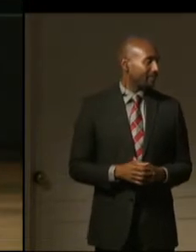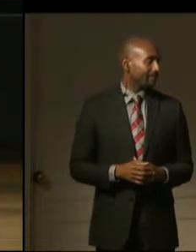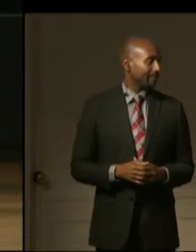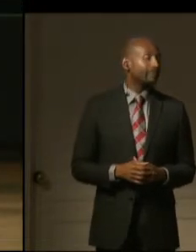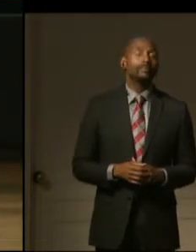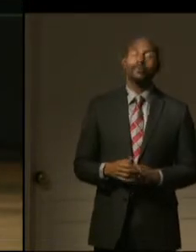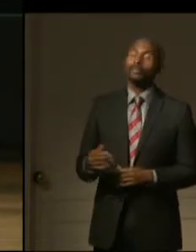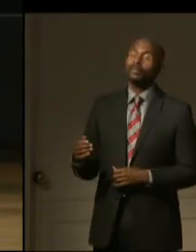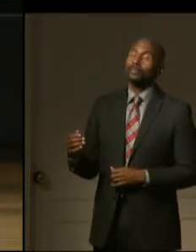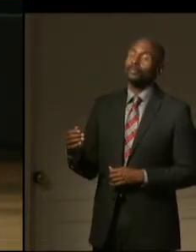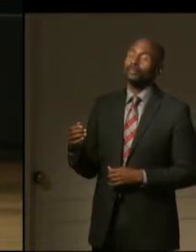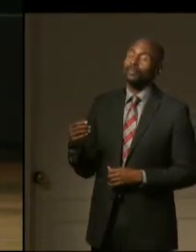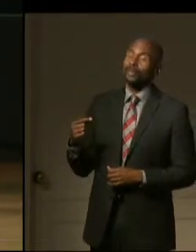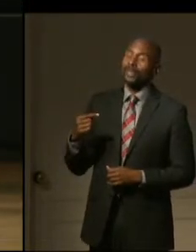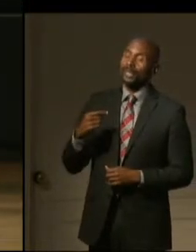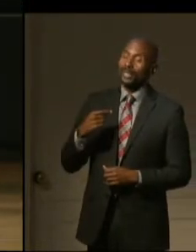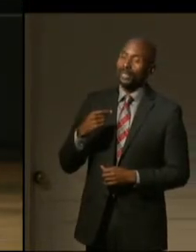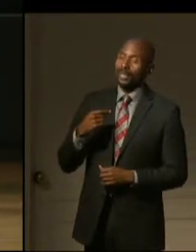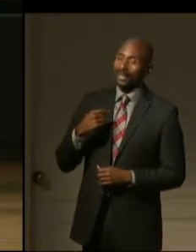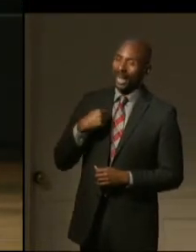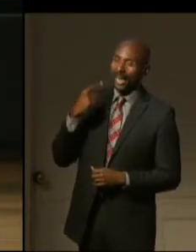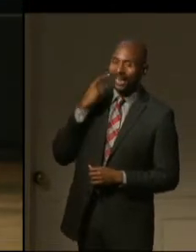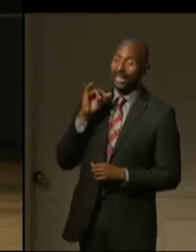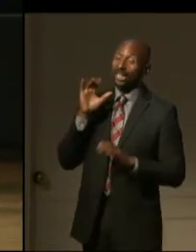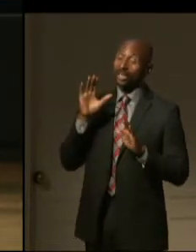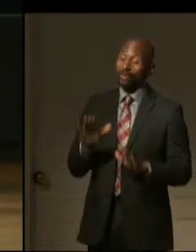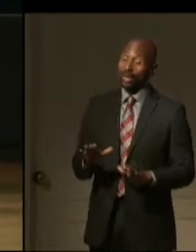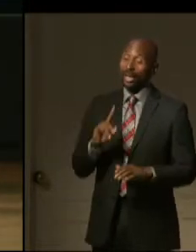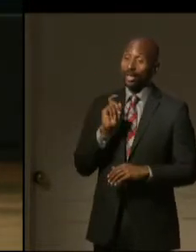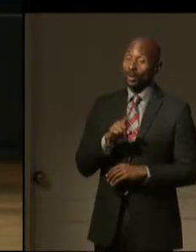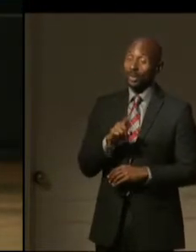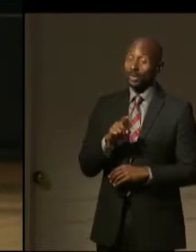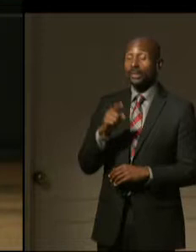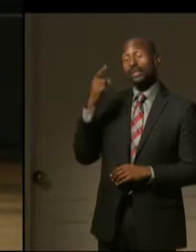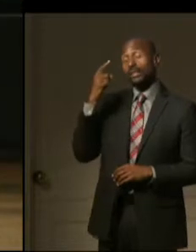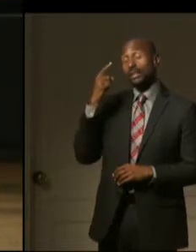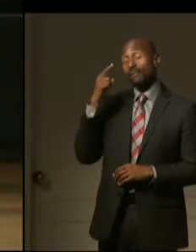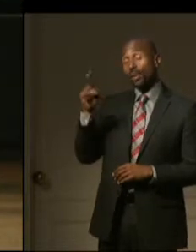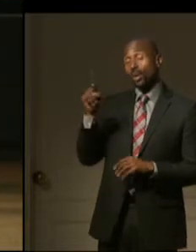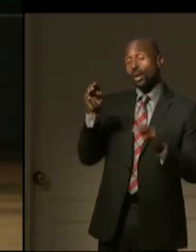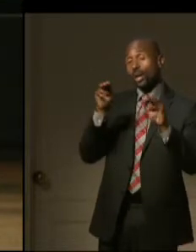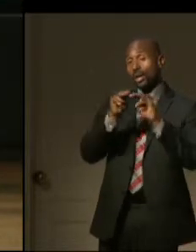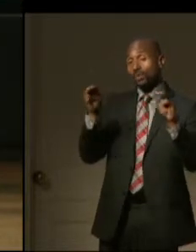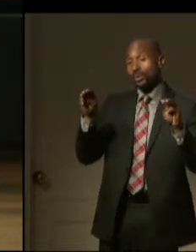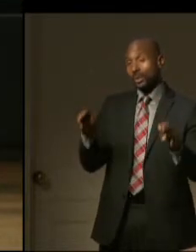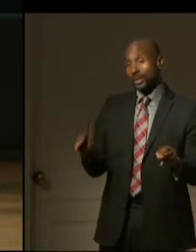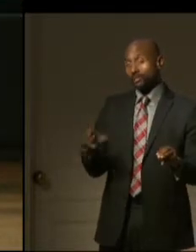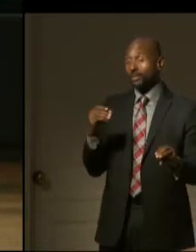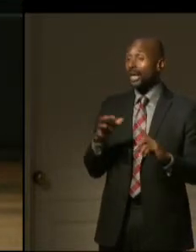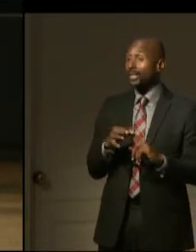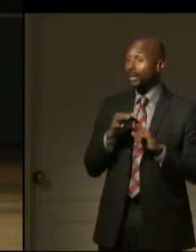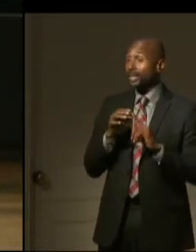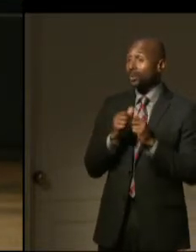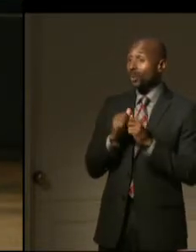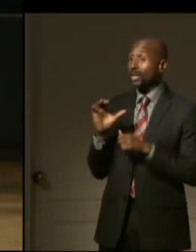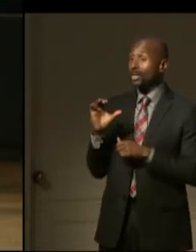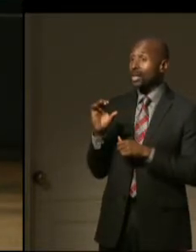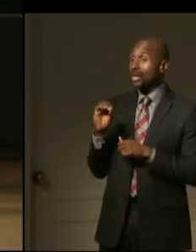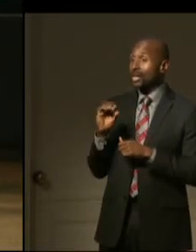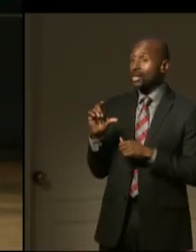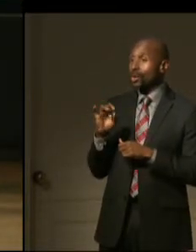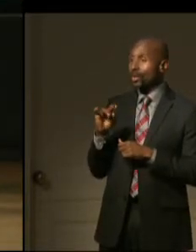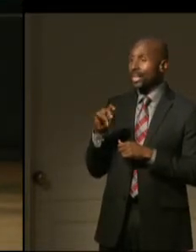So I think it's a great question, and for museums, and especially collections, it's kind of a